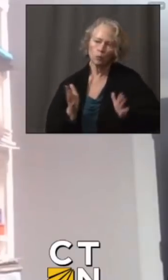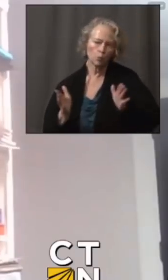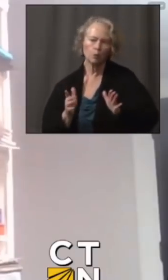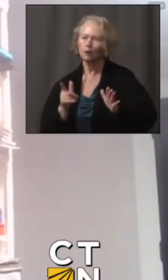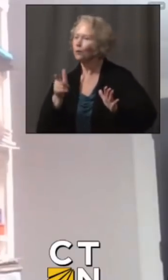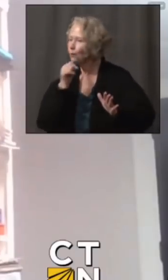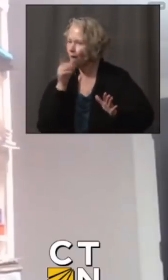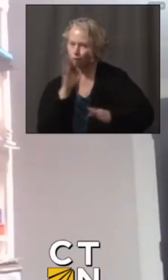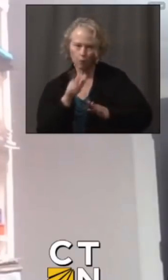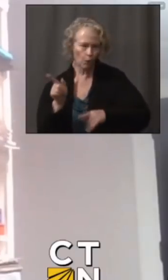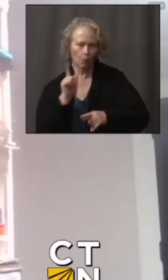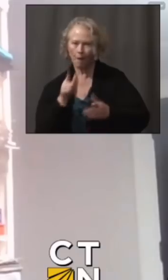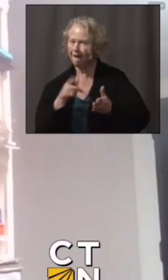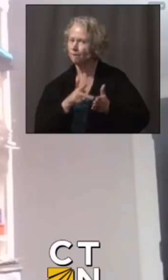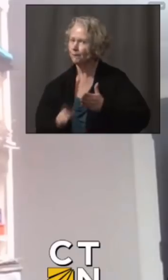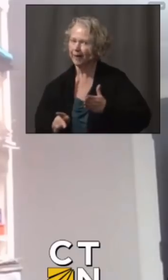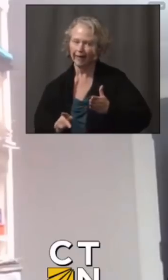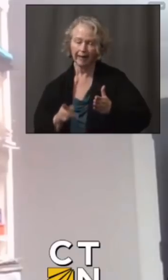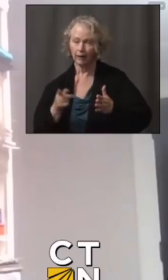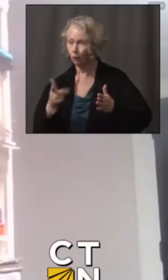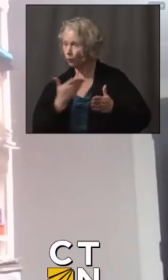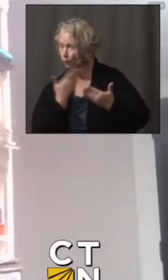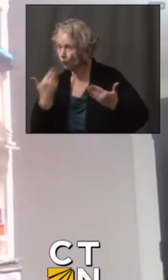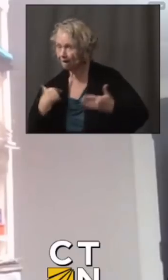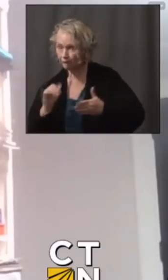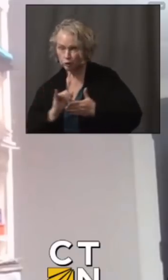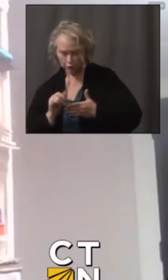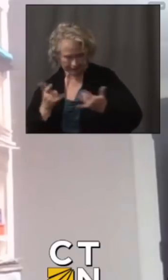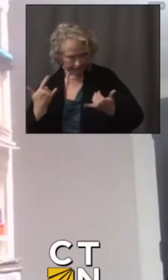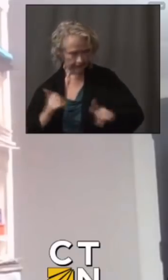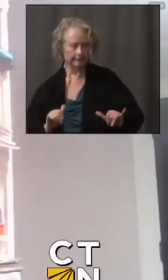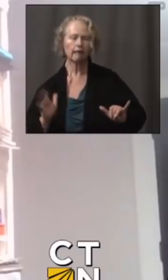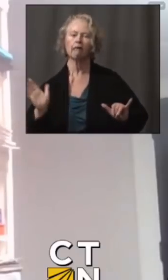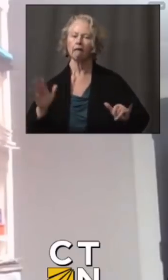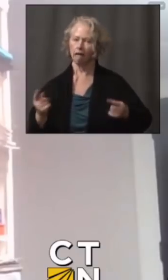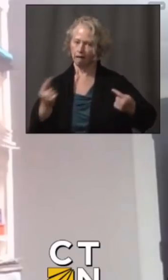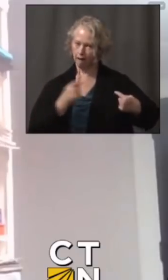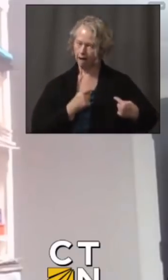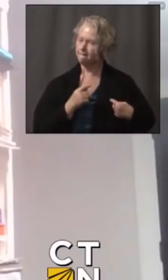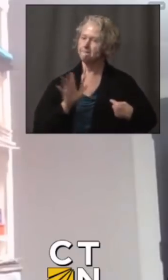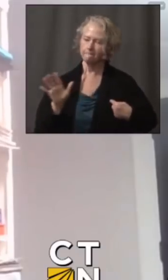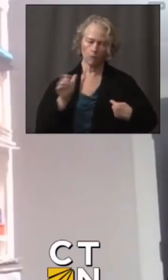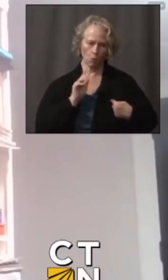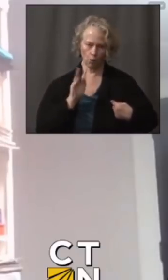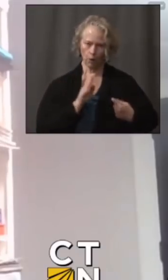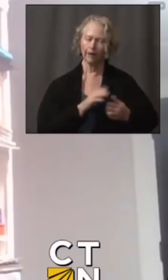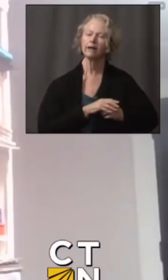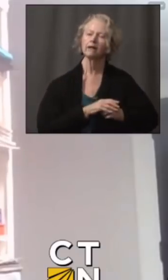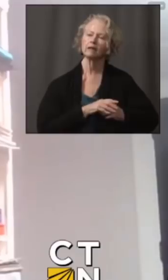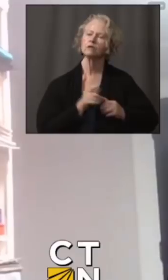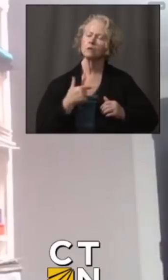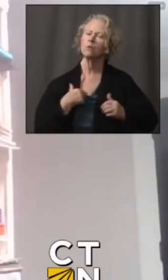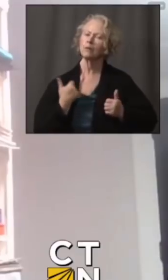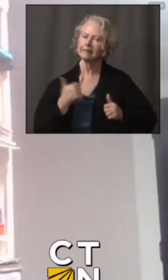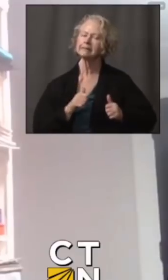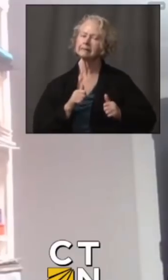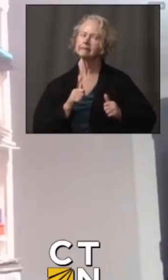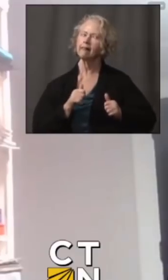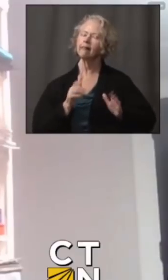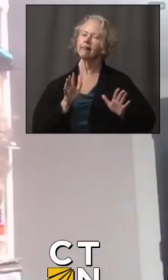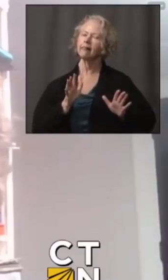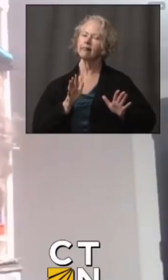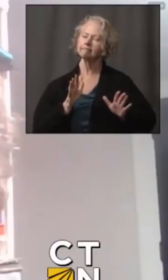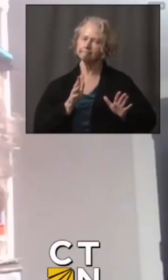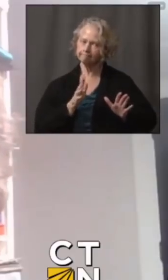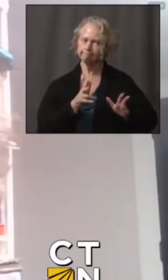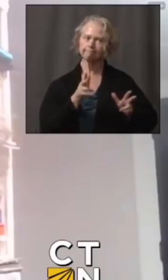afraid if they don't have insurance to come and get tested or seek other services. So we're continuing to listen and hear